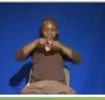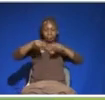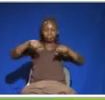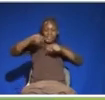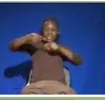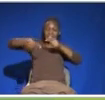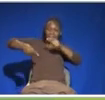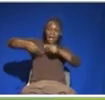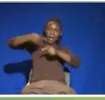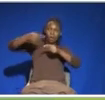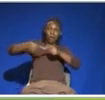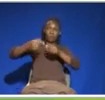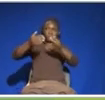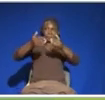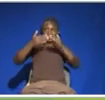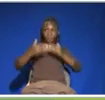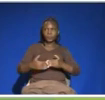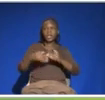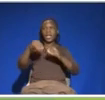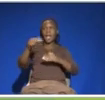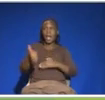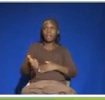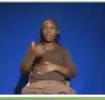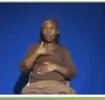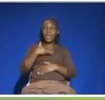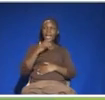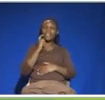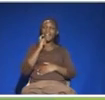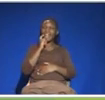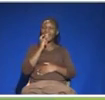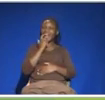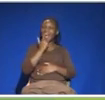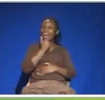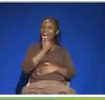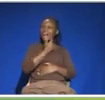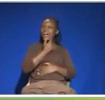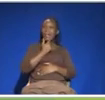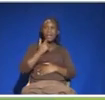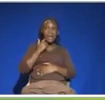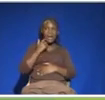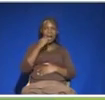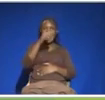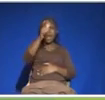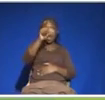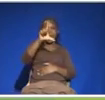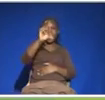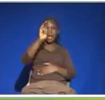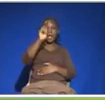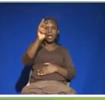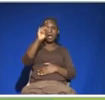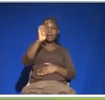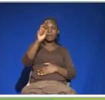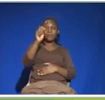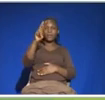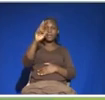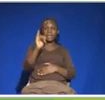Presence of the alimentary canal. Some of them have oral canals or oral cavity. Others